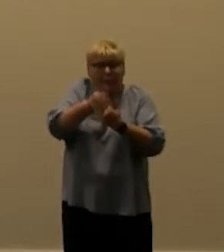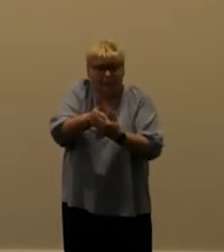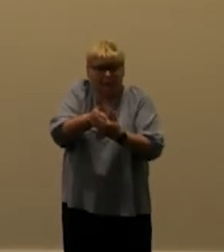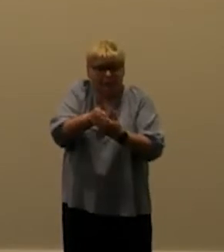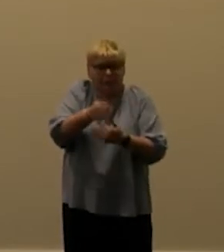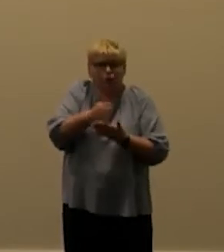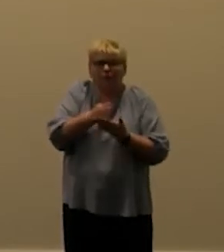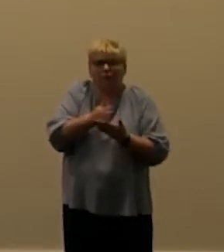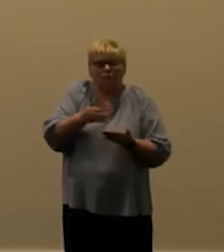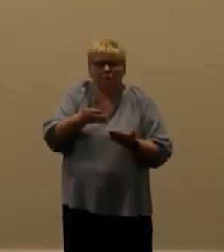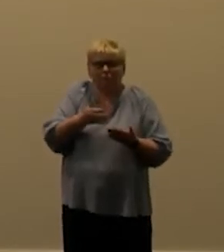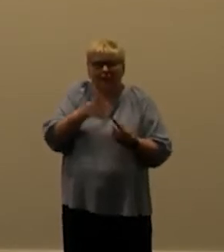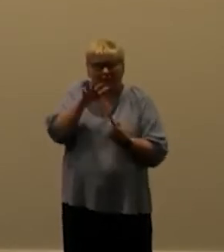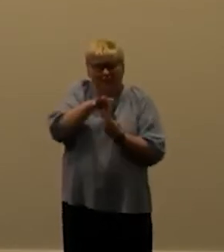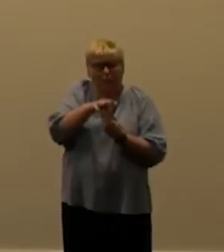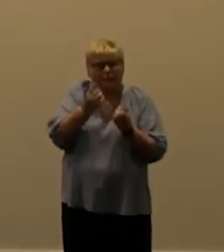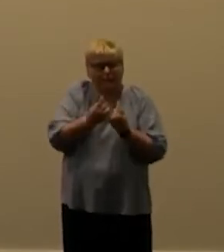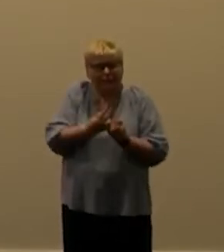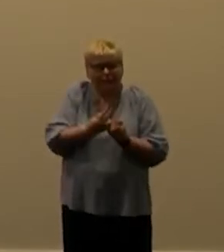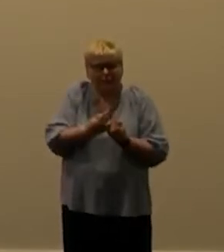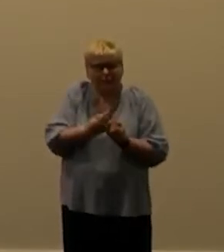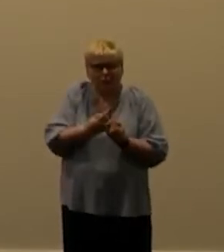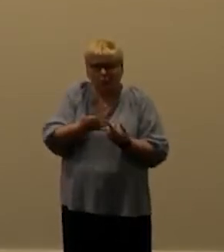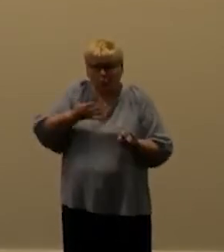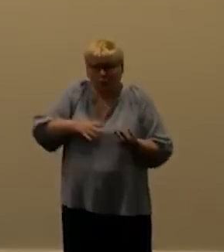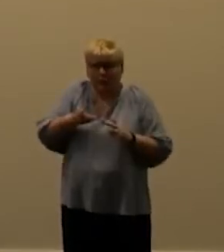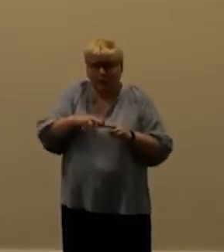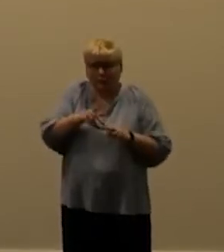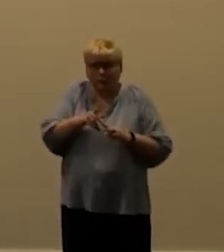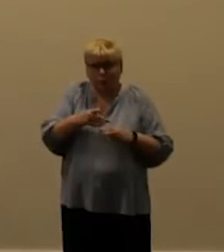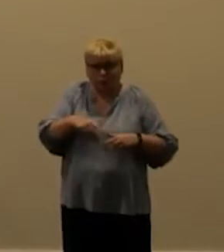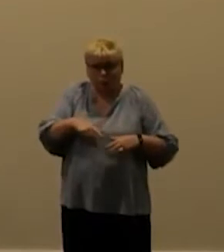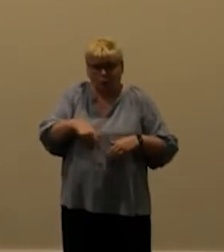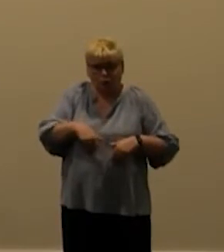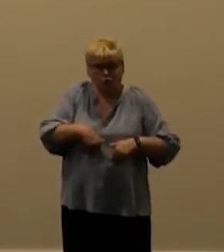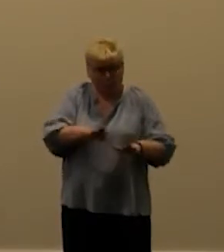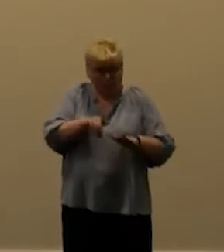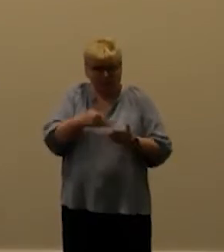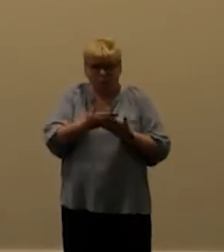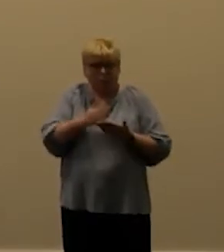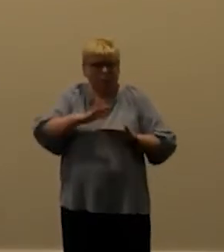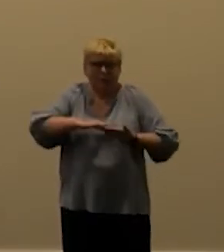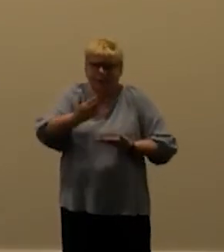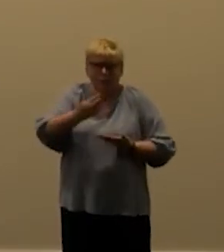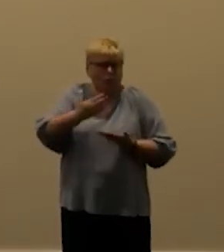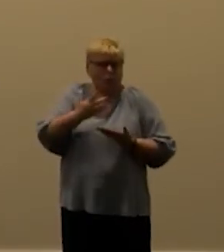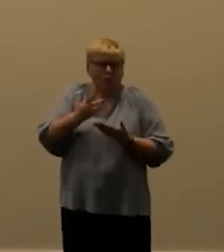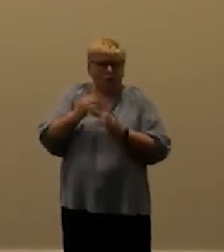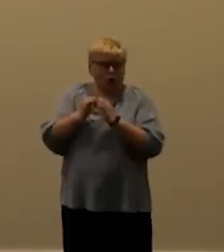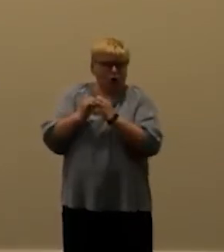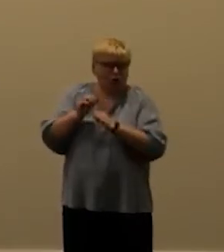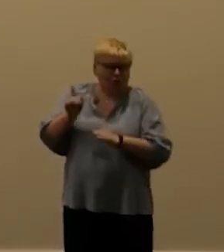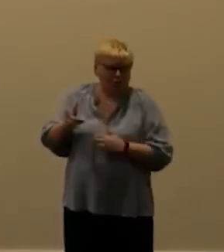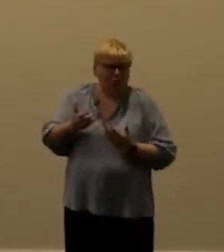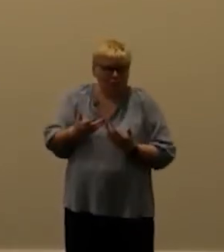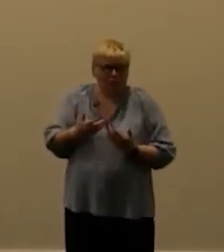want, the key reason being is if you run, say, DSC on a laptop or a server and you do the credential-based